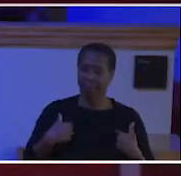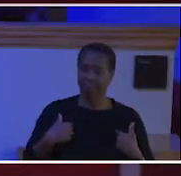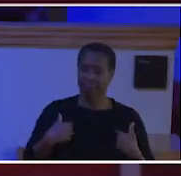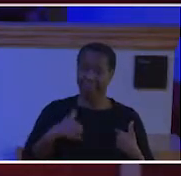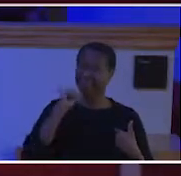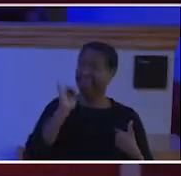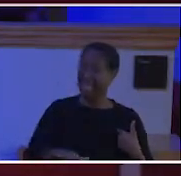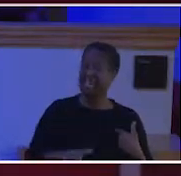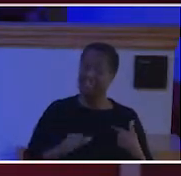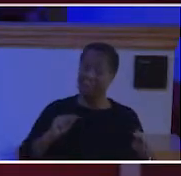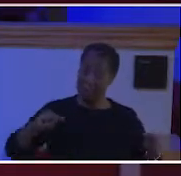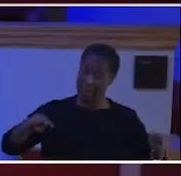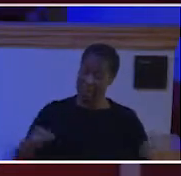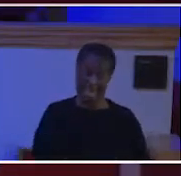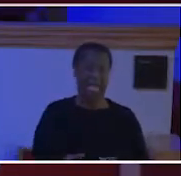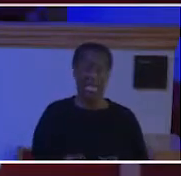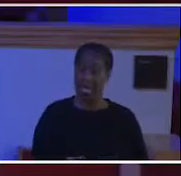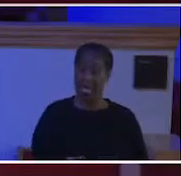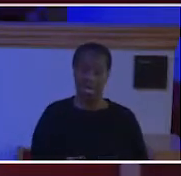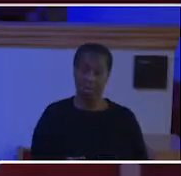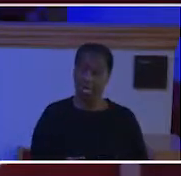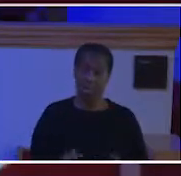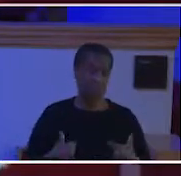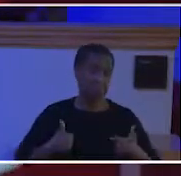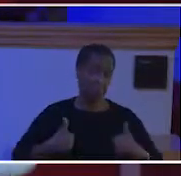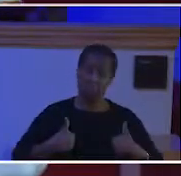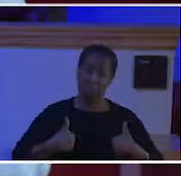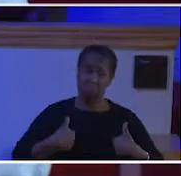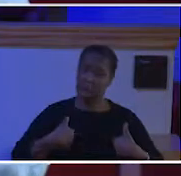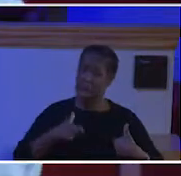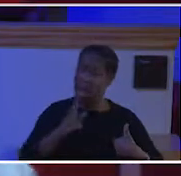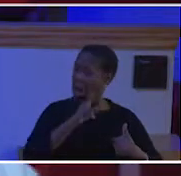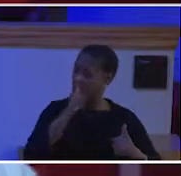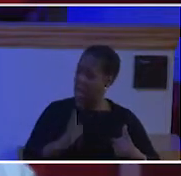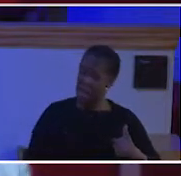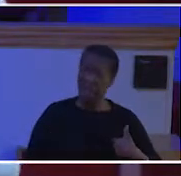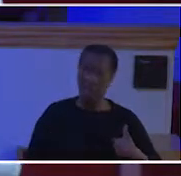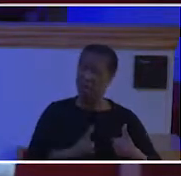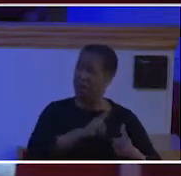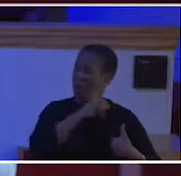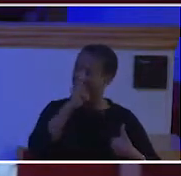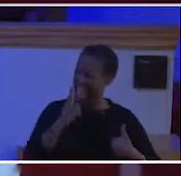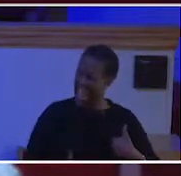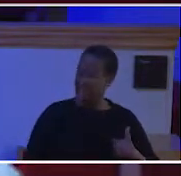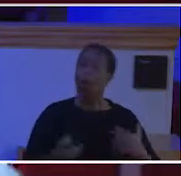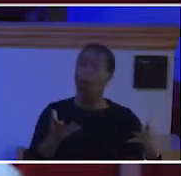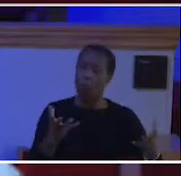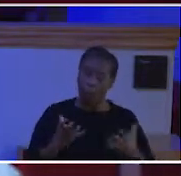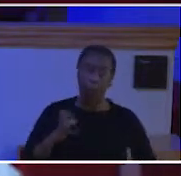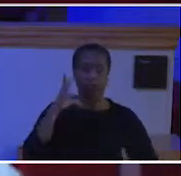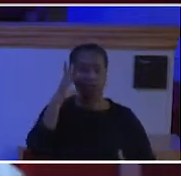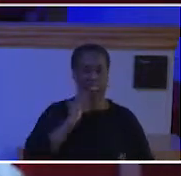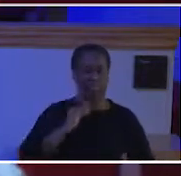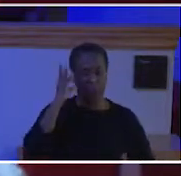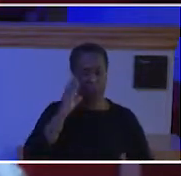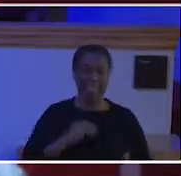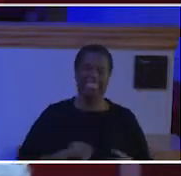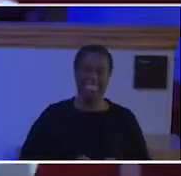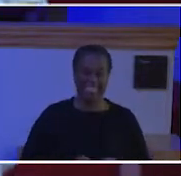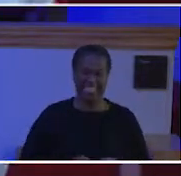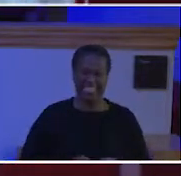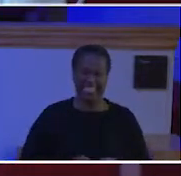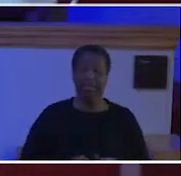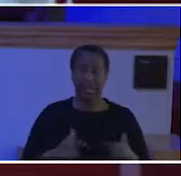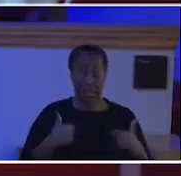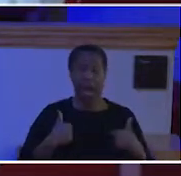That's a pain that I would never, ever want to experience. I